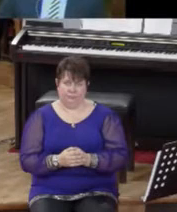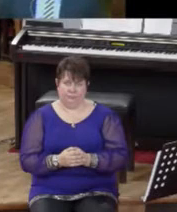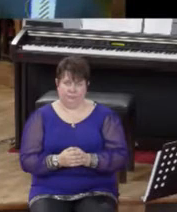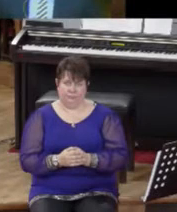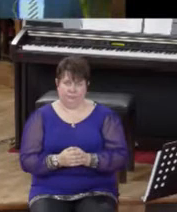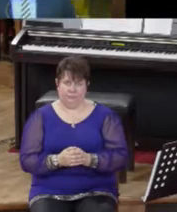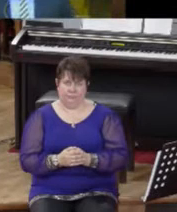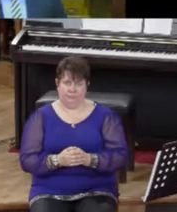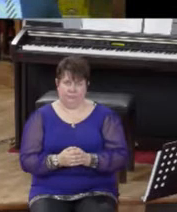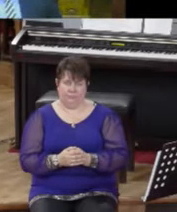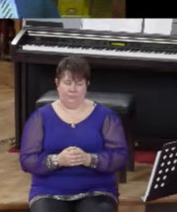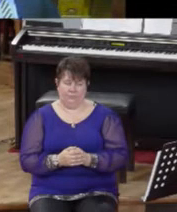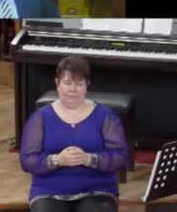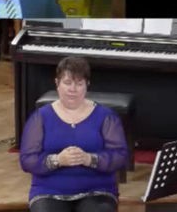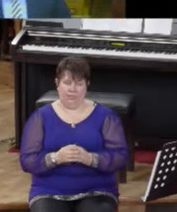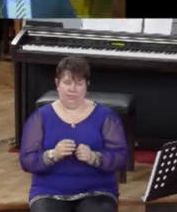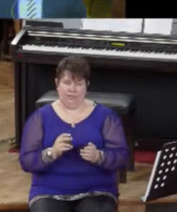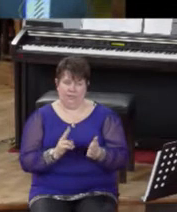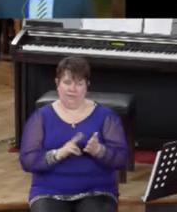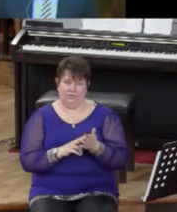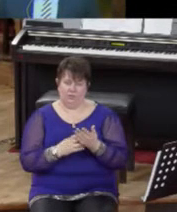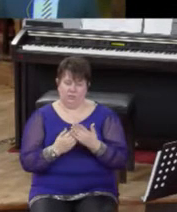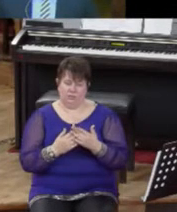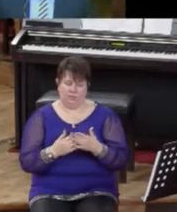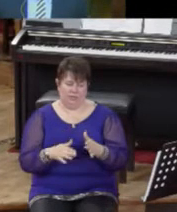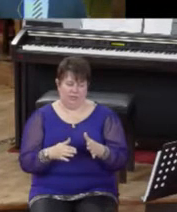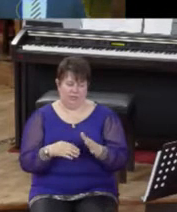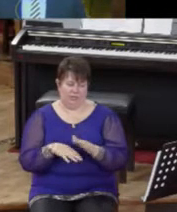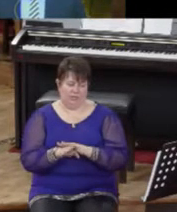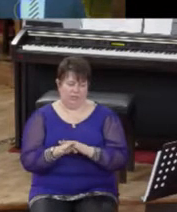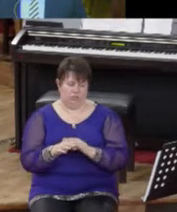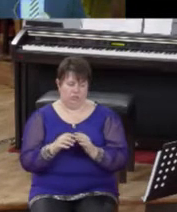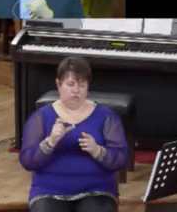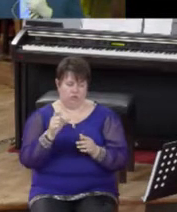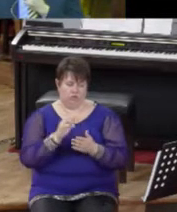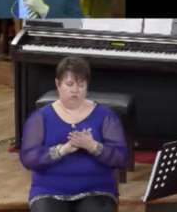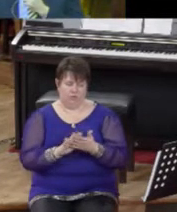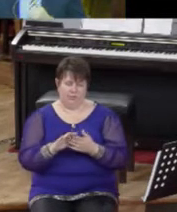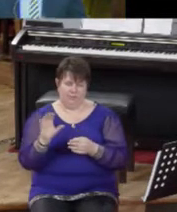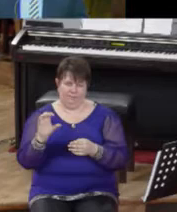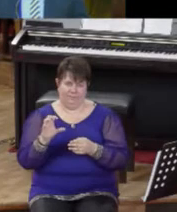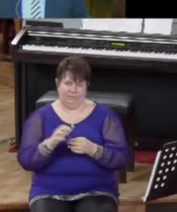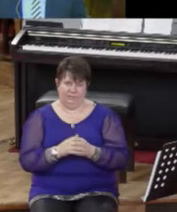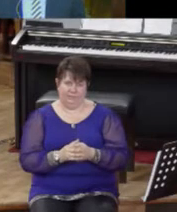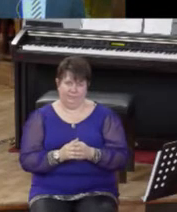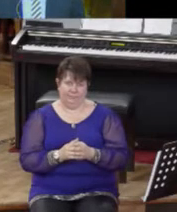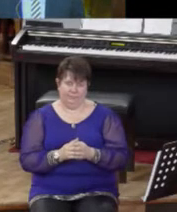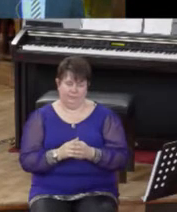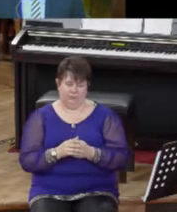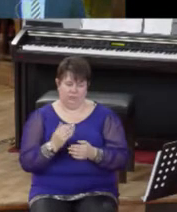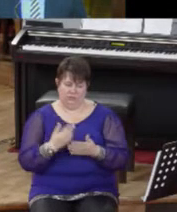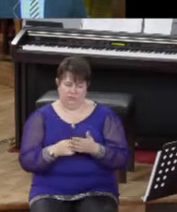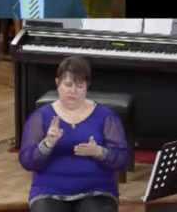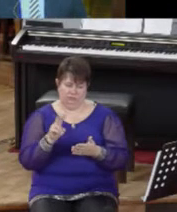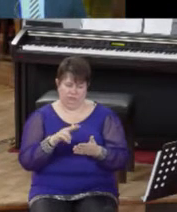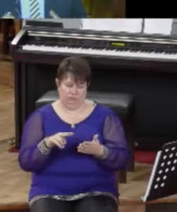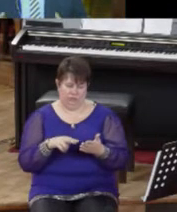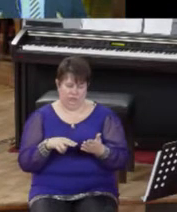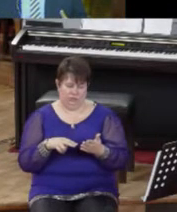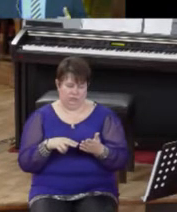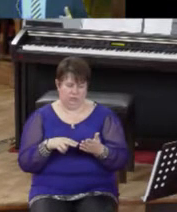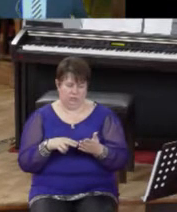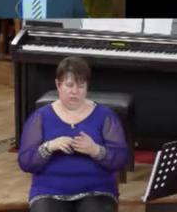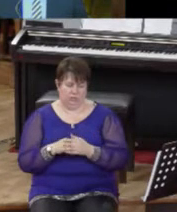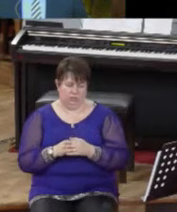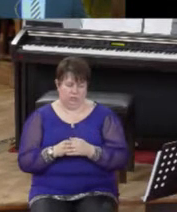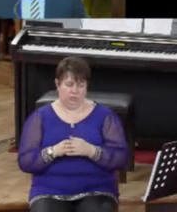In the verses that are left in the rest of the chapter 15 of 1 Corinthians, which we didn't read, Paul